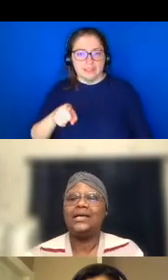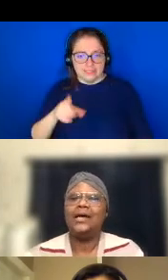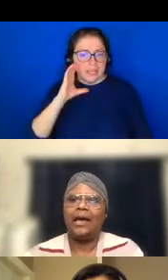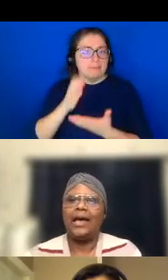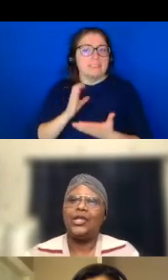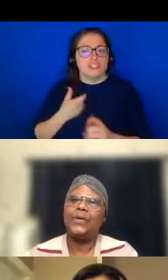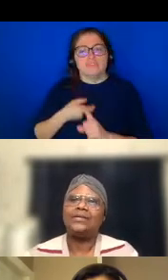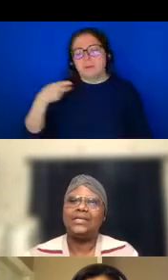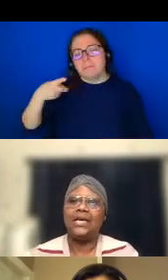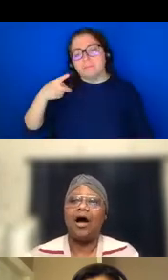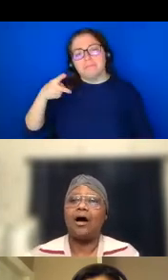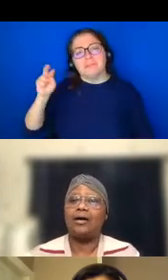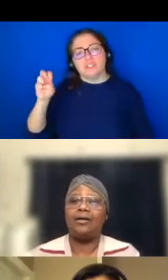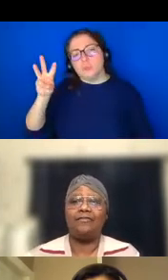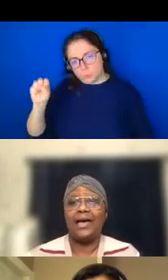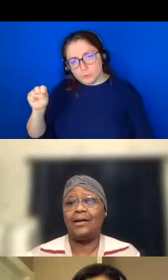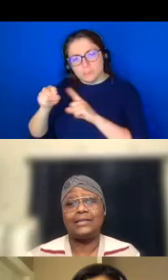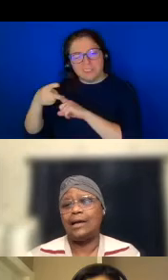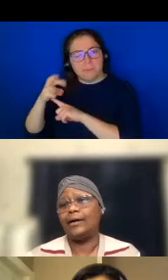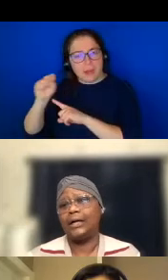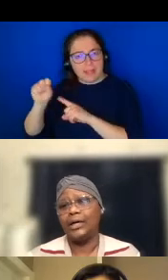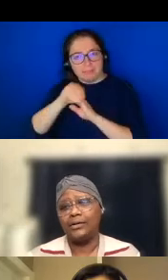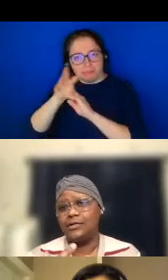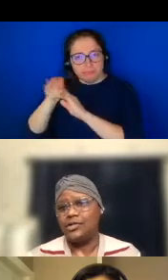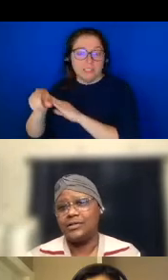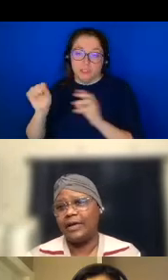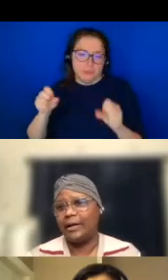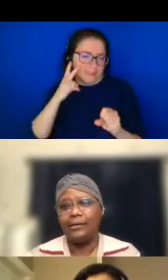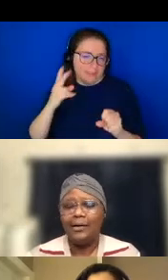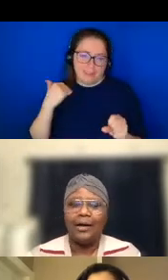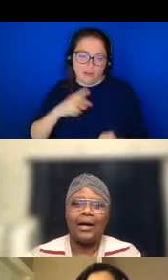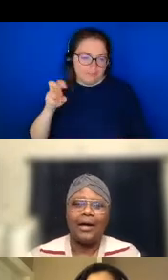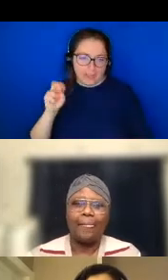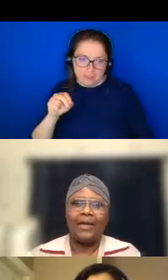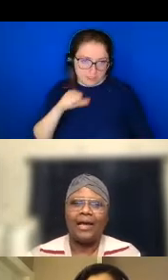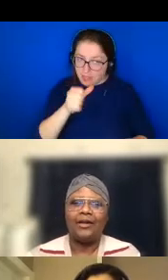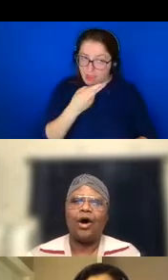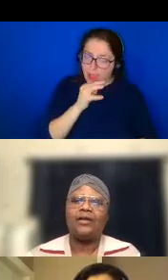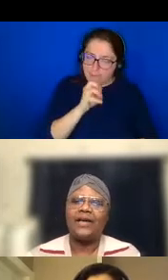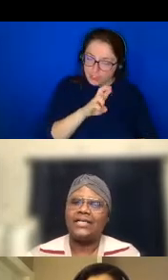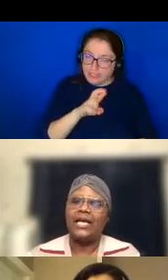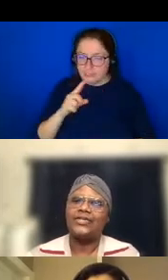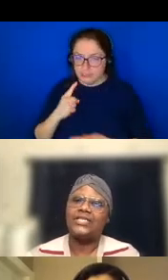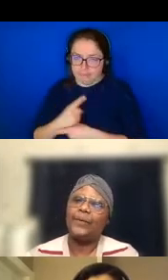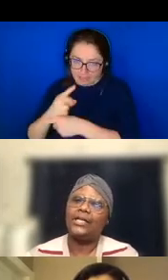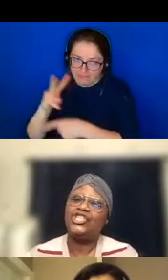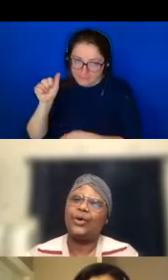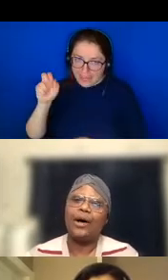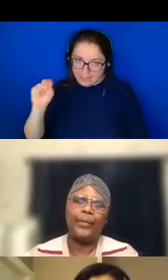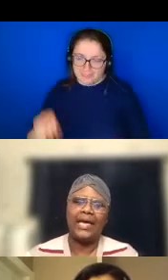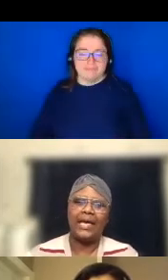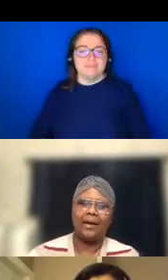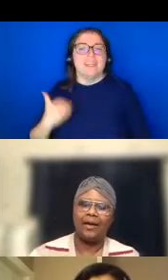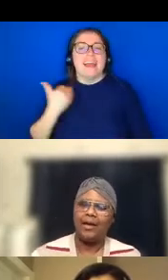press. And you can see our van is not a Hummer, it's just a van. And our investigators typically show